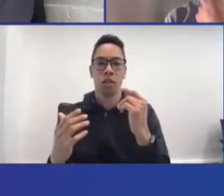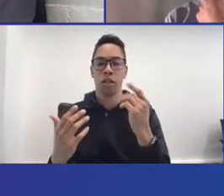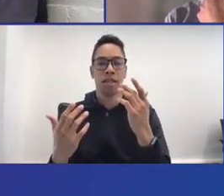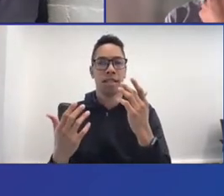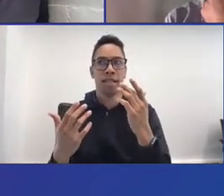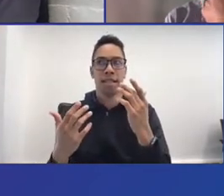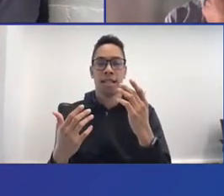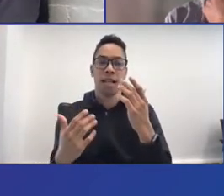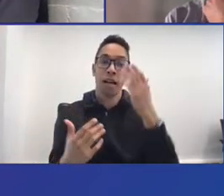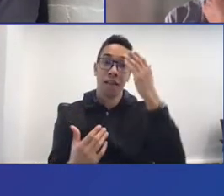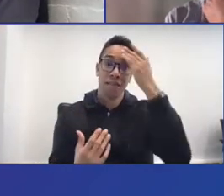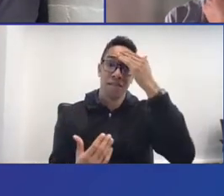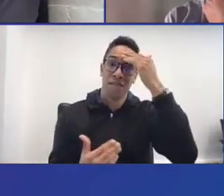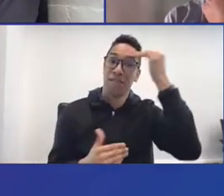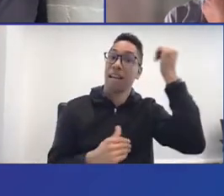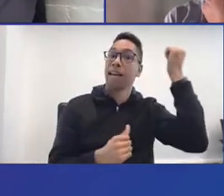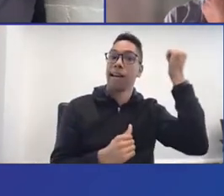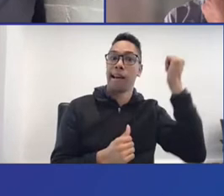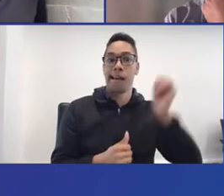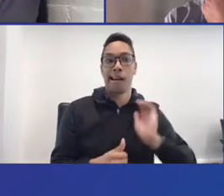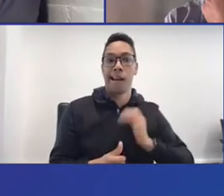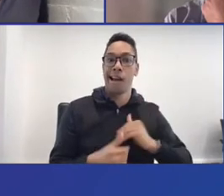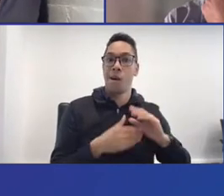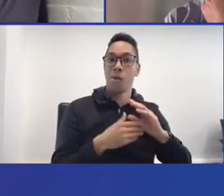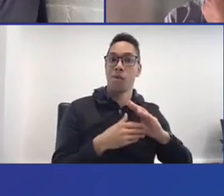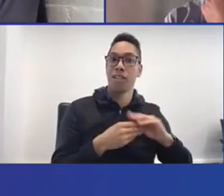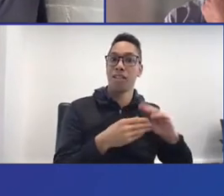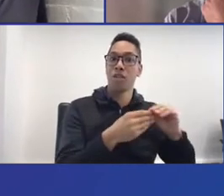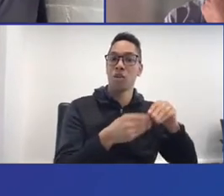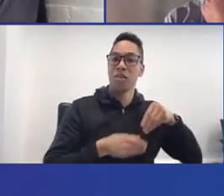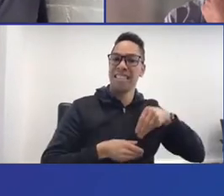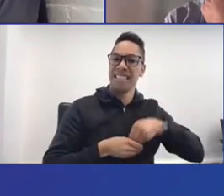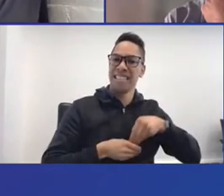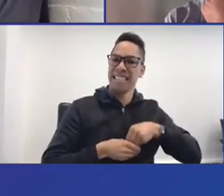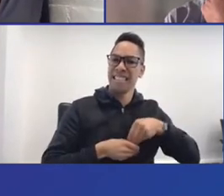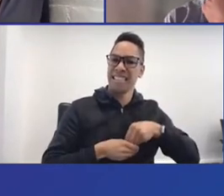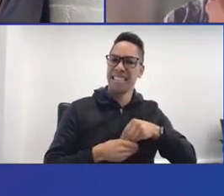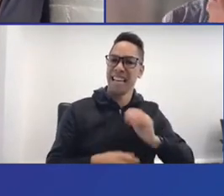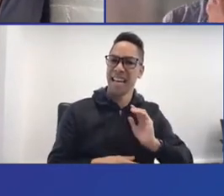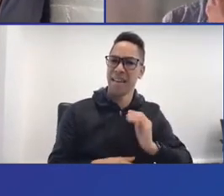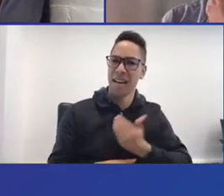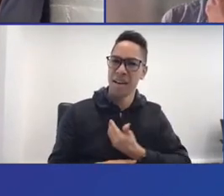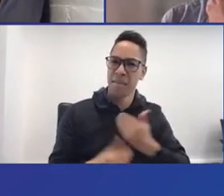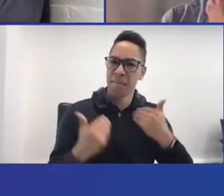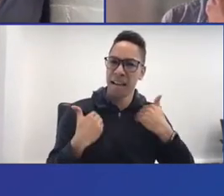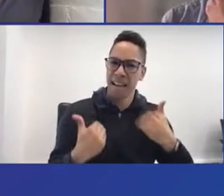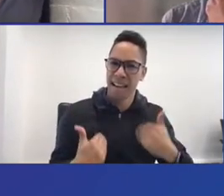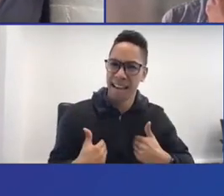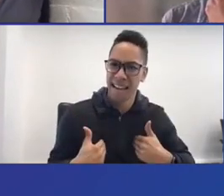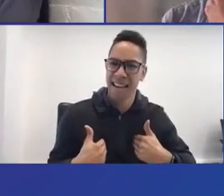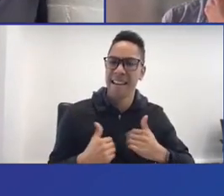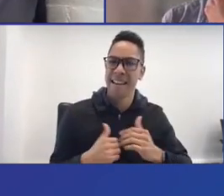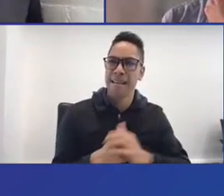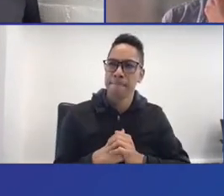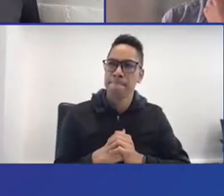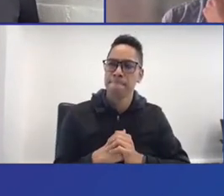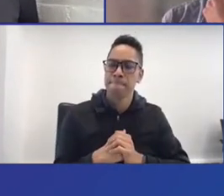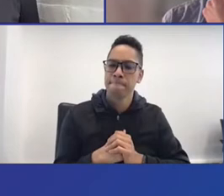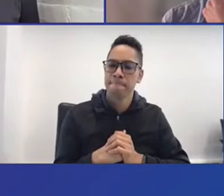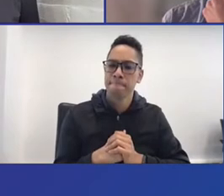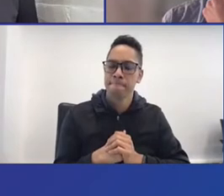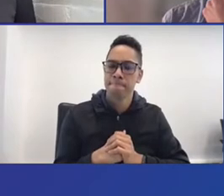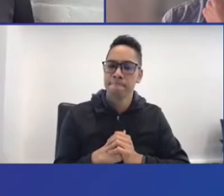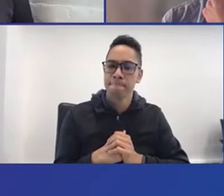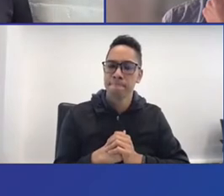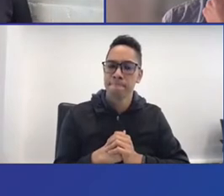about forgetting about those stories that are deep inside of our bones. And you know, it's